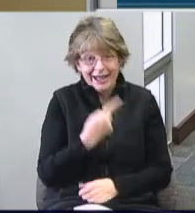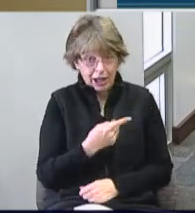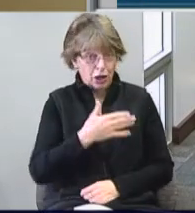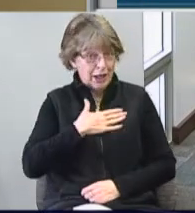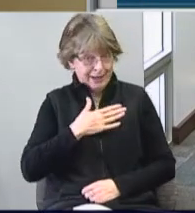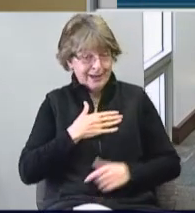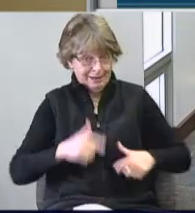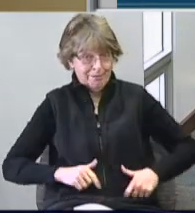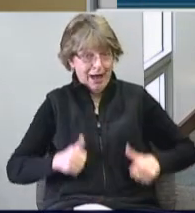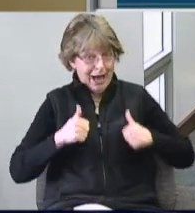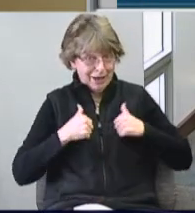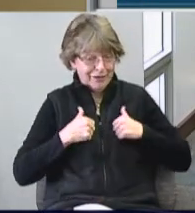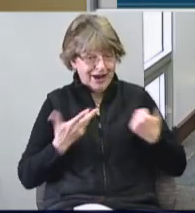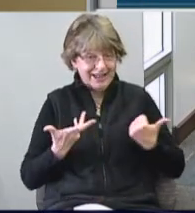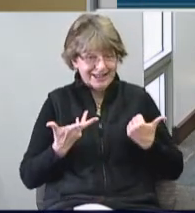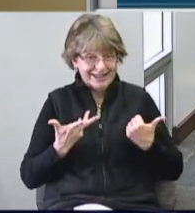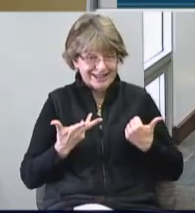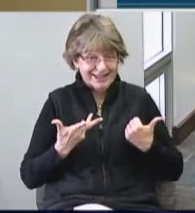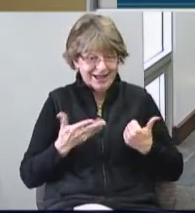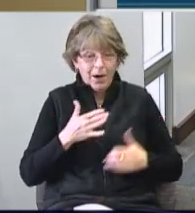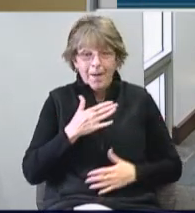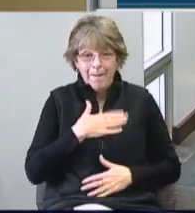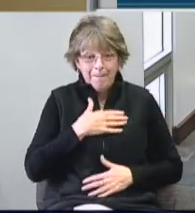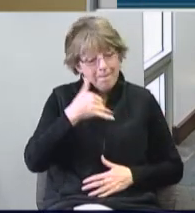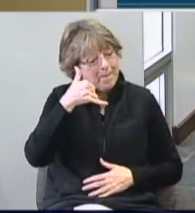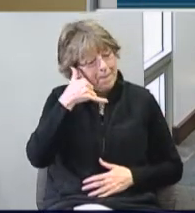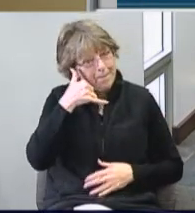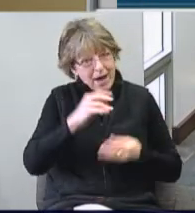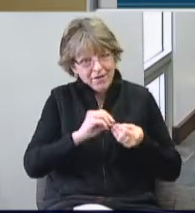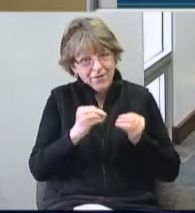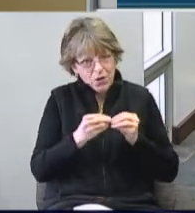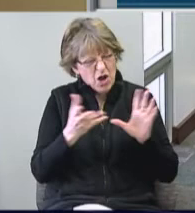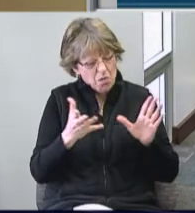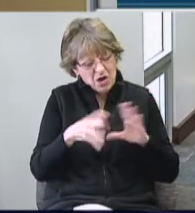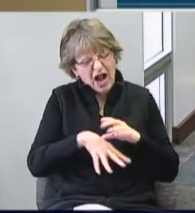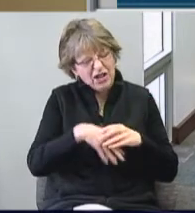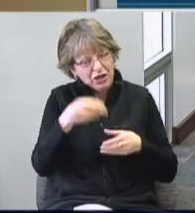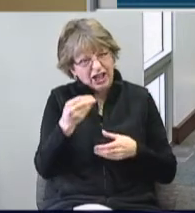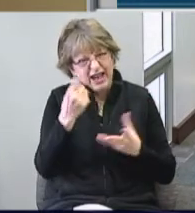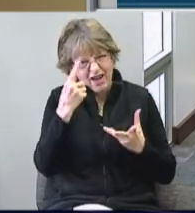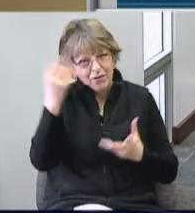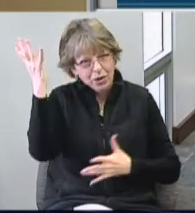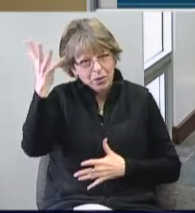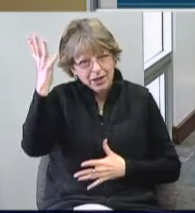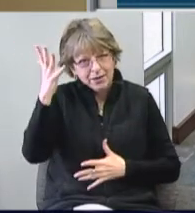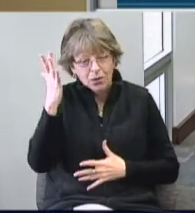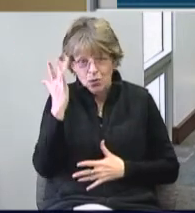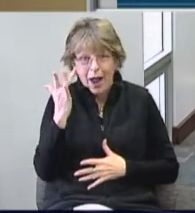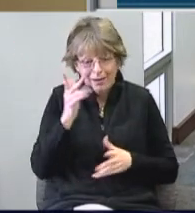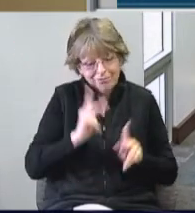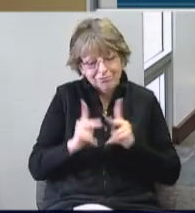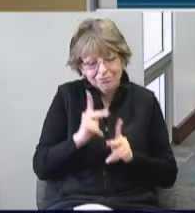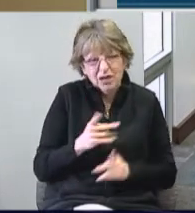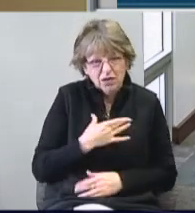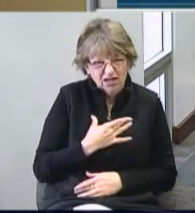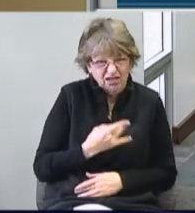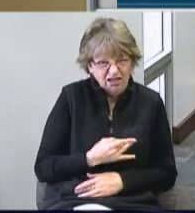earlier. I took my cell phone number out just for this presentation because people like to call me